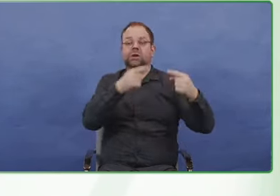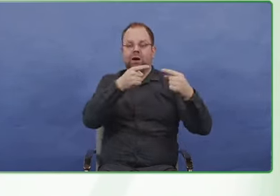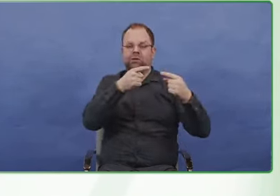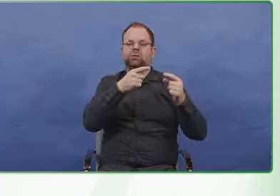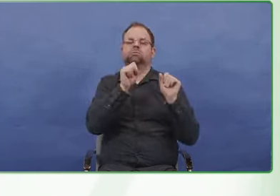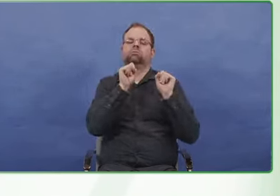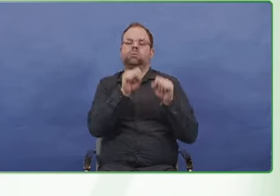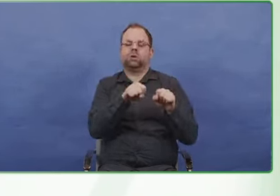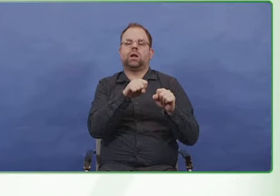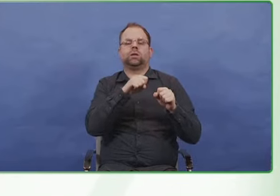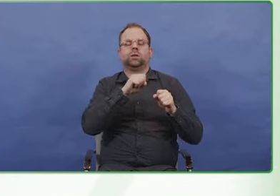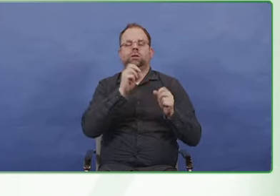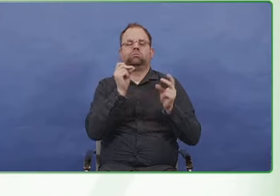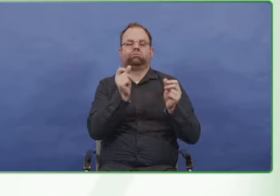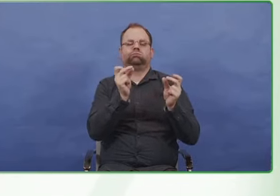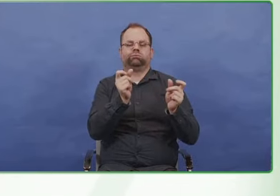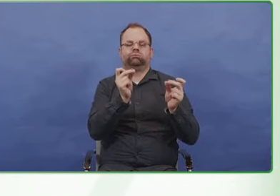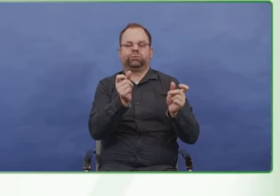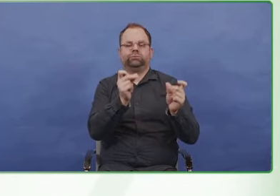universal